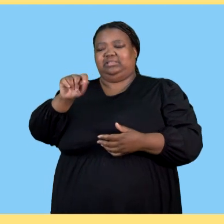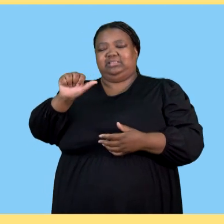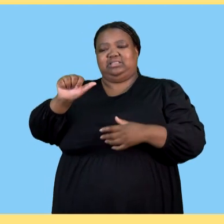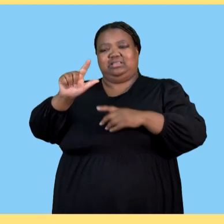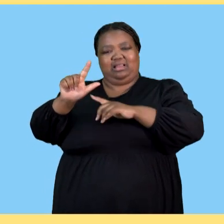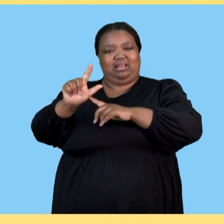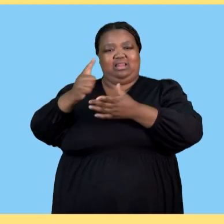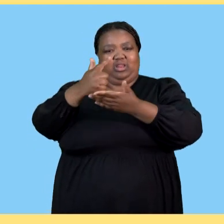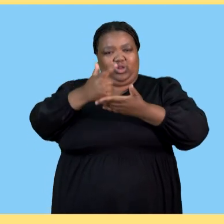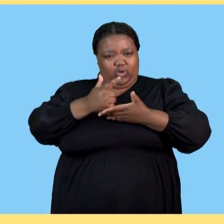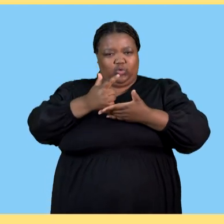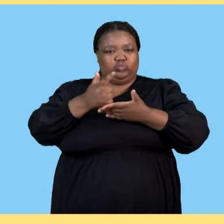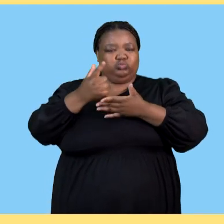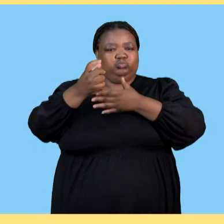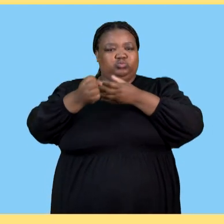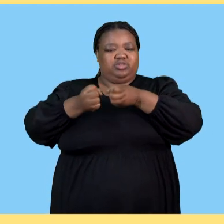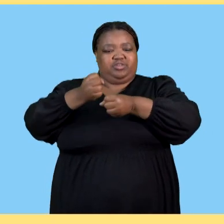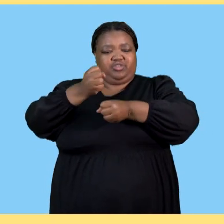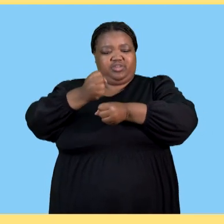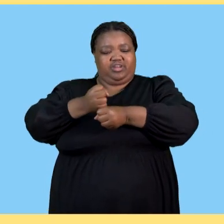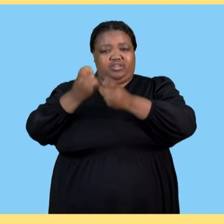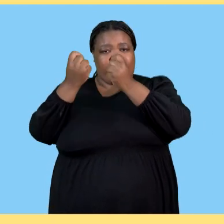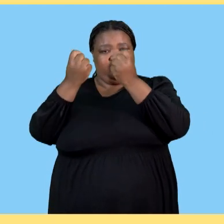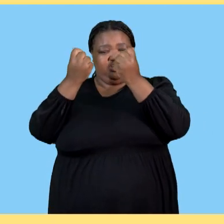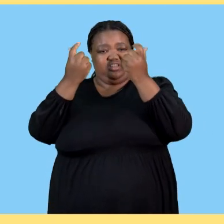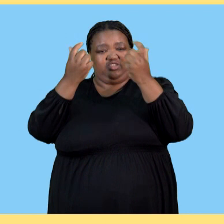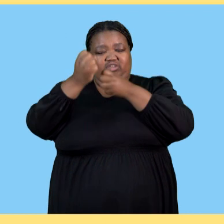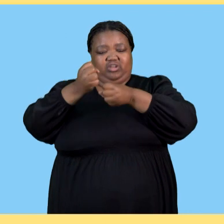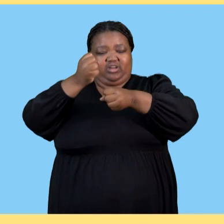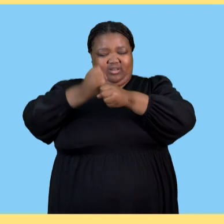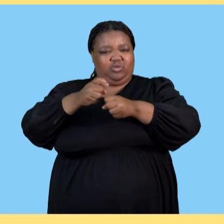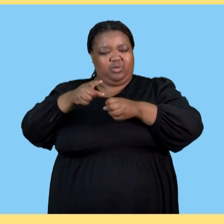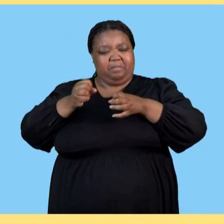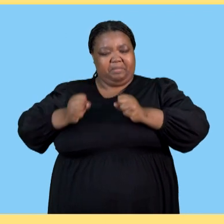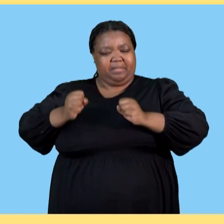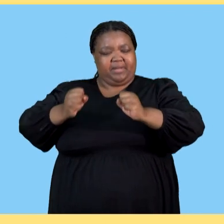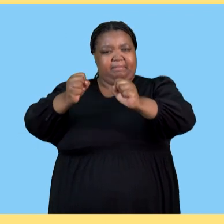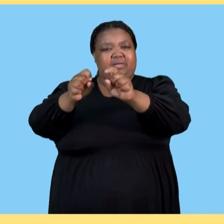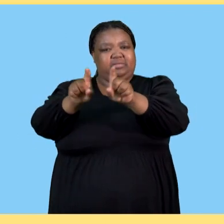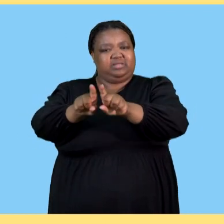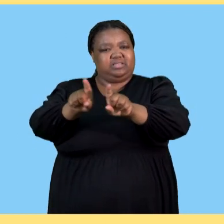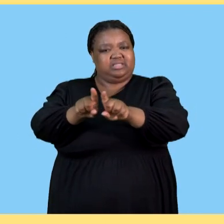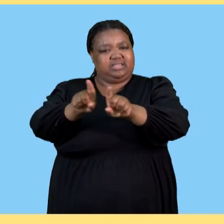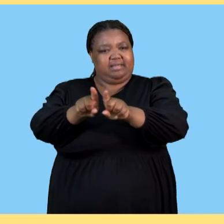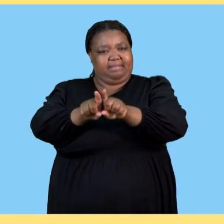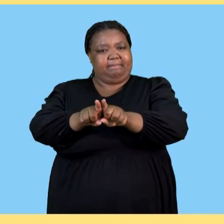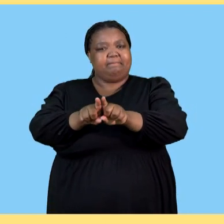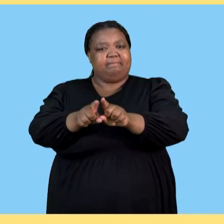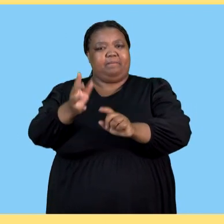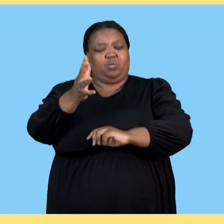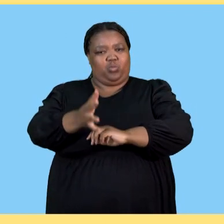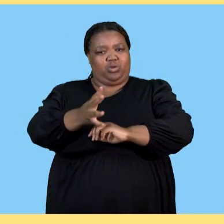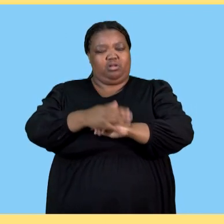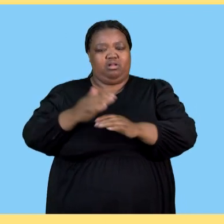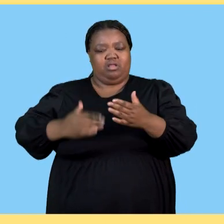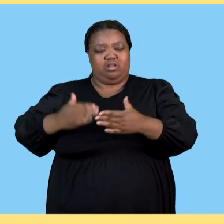loan will remain constant in the next financial year. Whatever we paid for the capital portion of the loan,